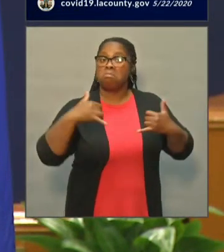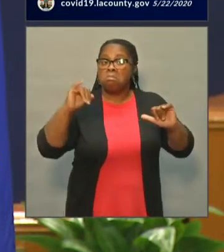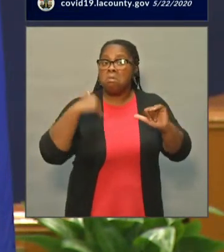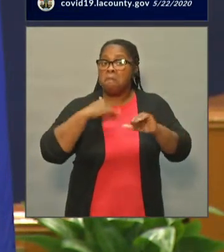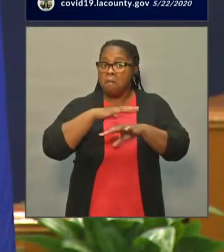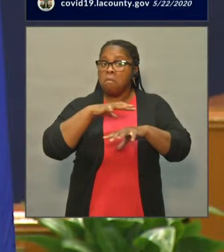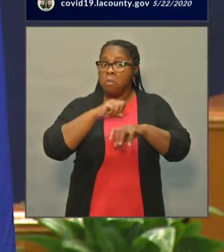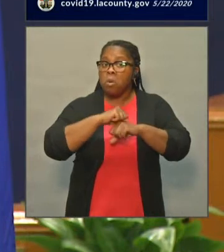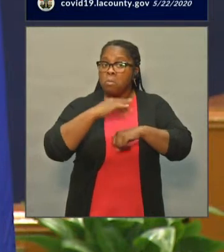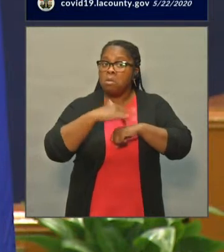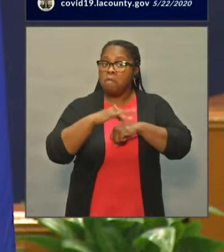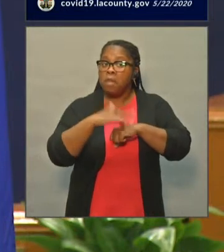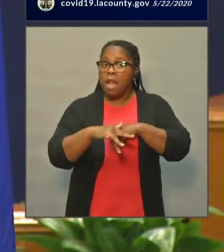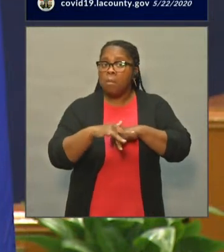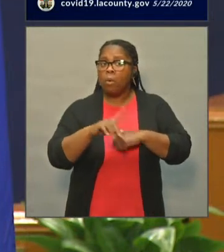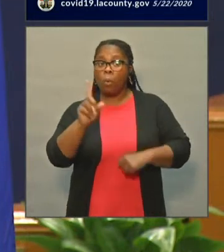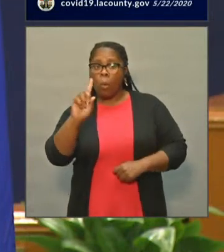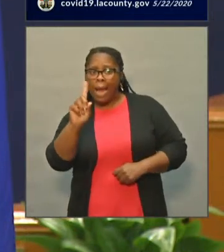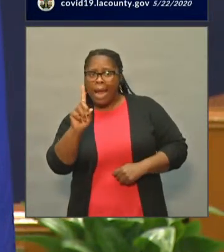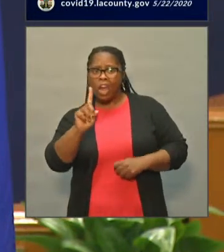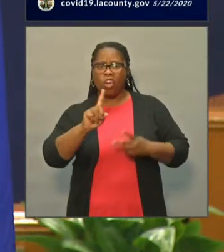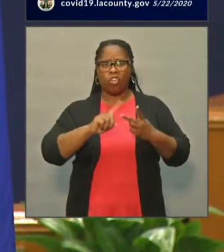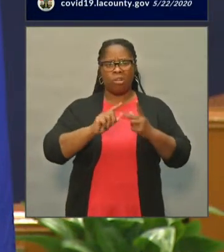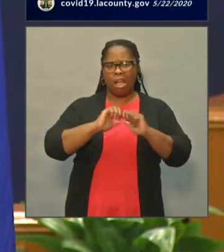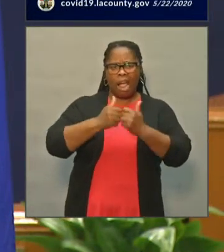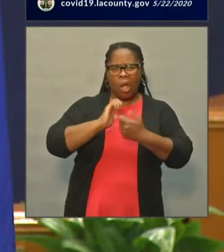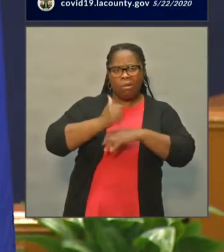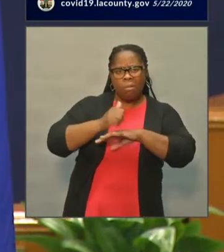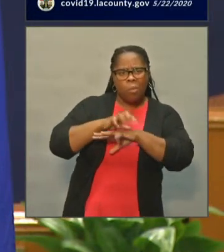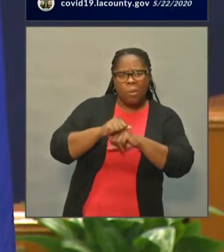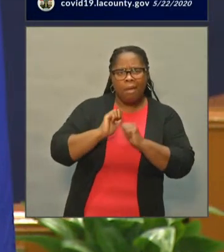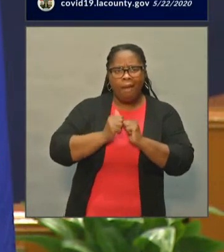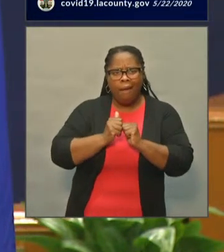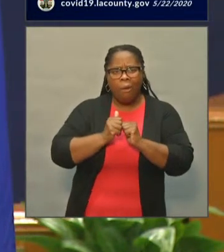you can find those sites and make an appointment online